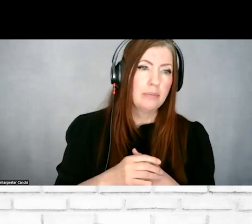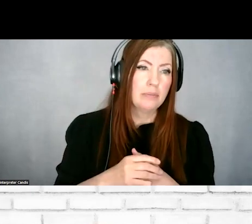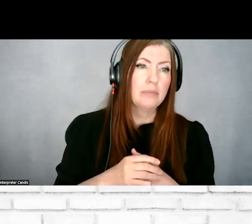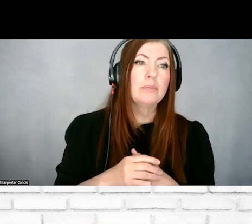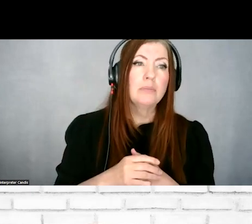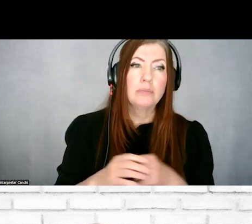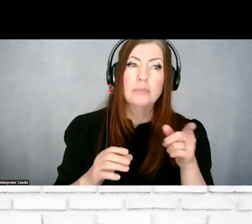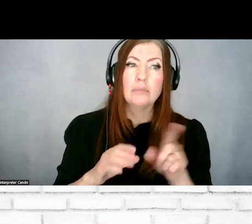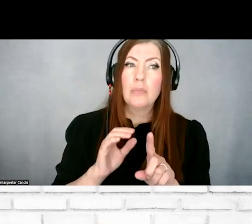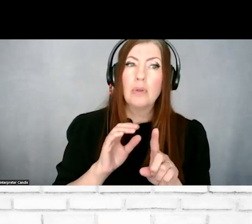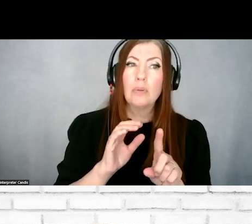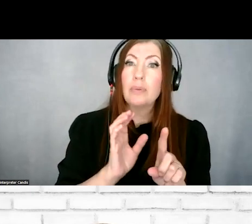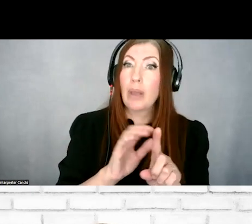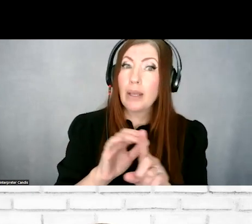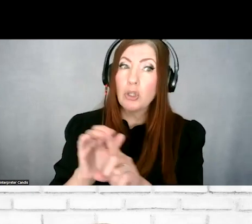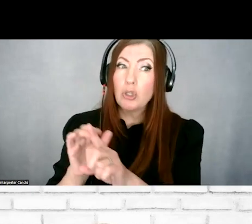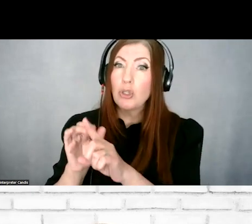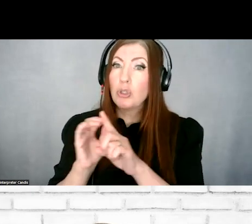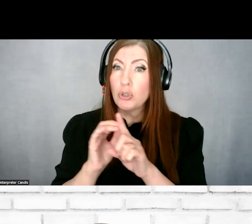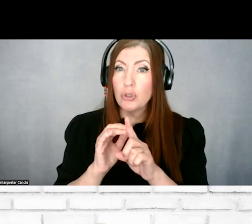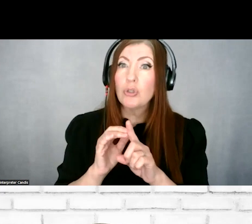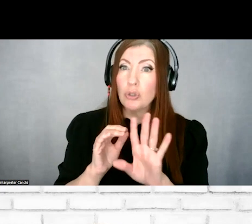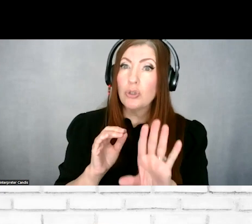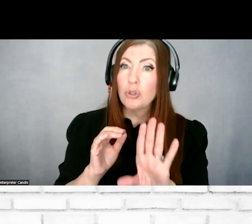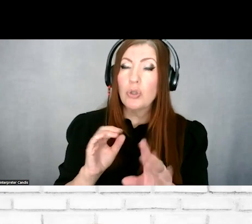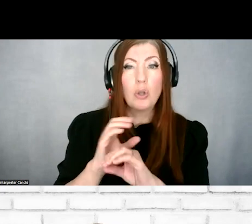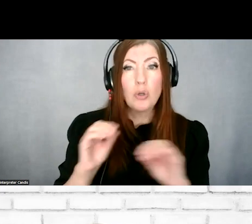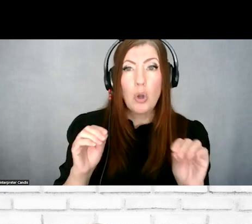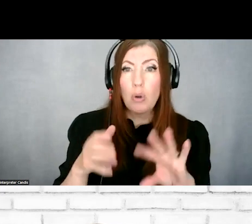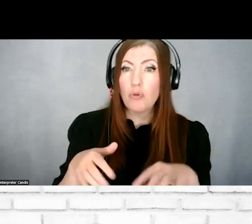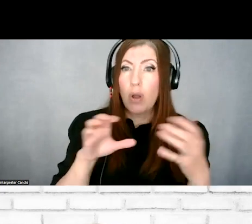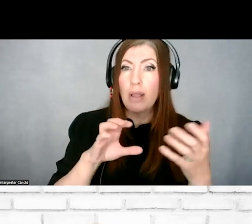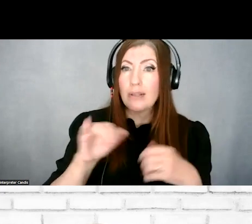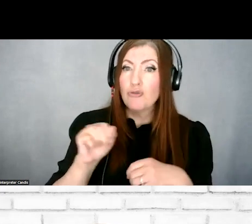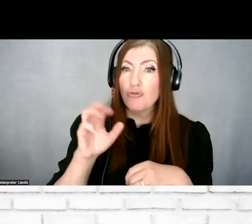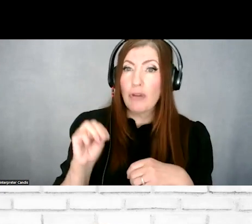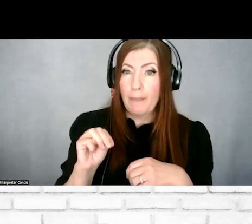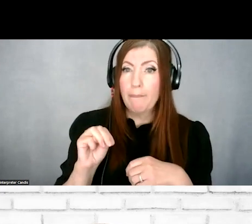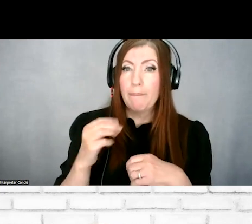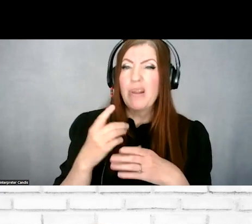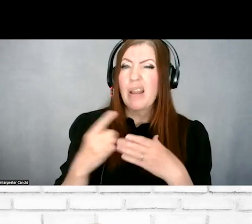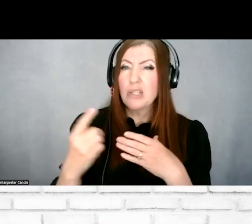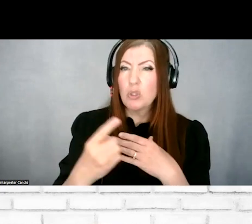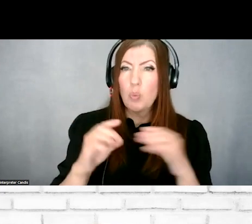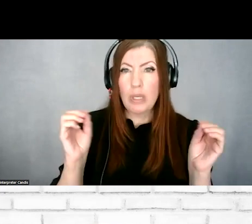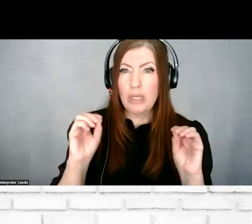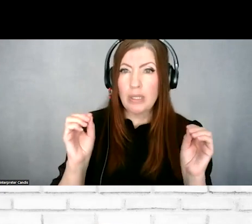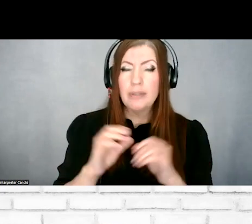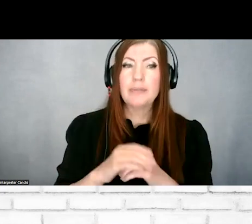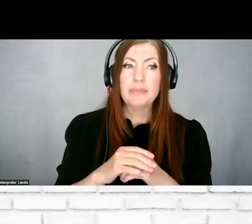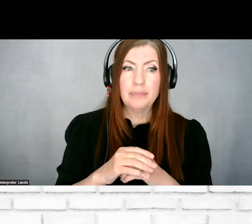This is a reminder to all of you that there is no Crisis Jam, or there will be no Crisis Jam next week, as a